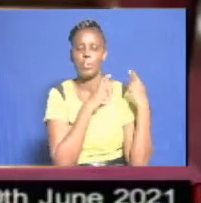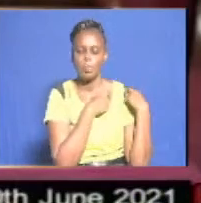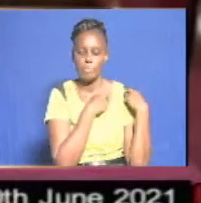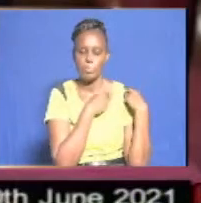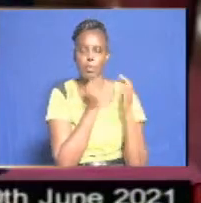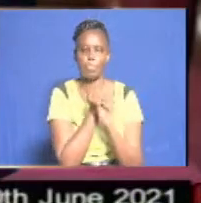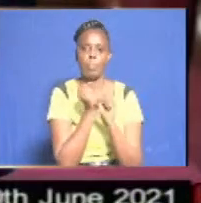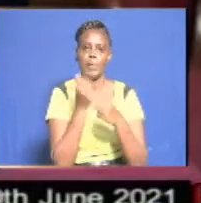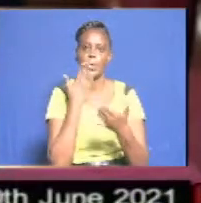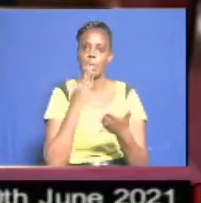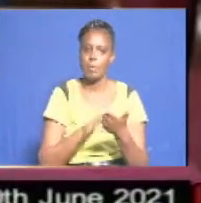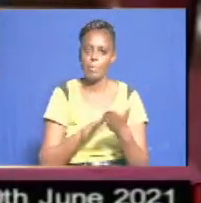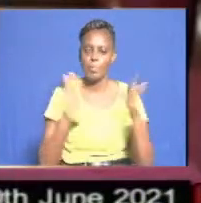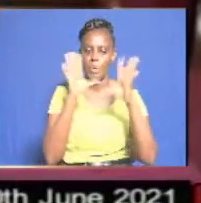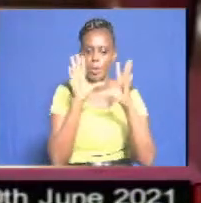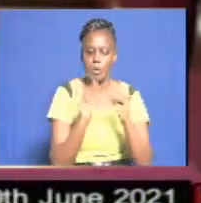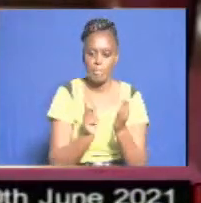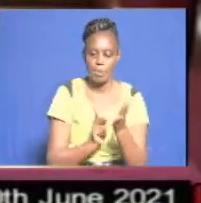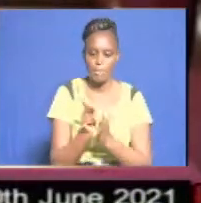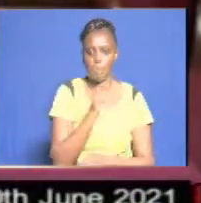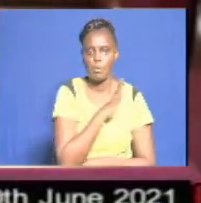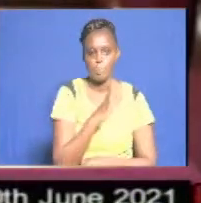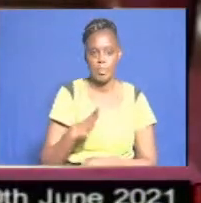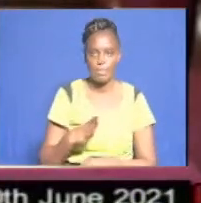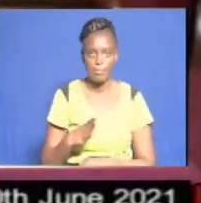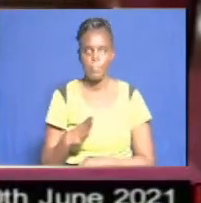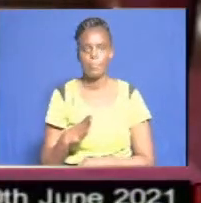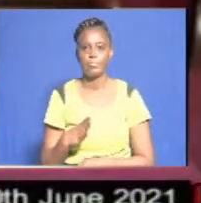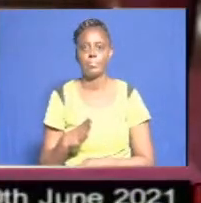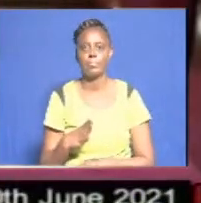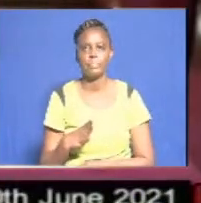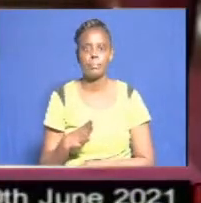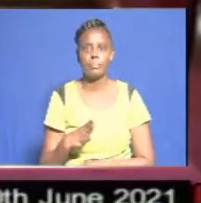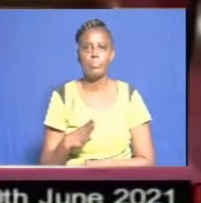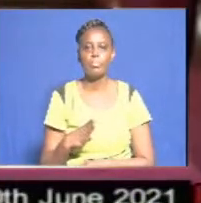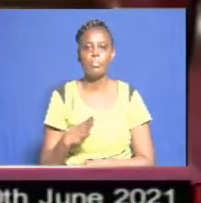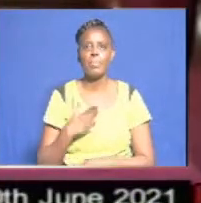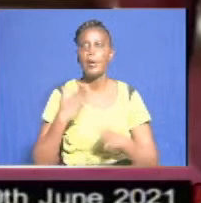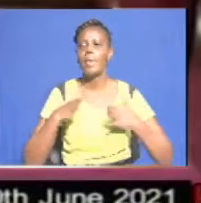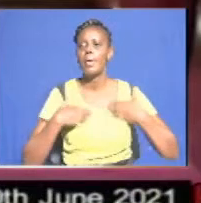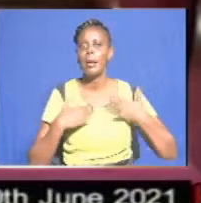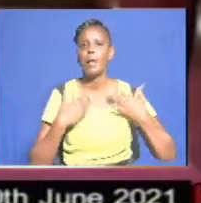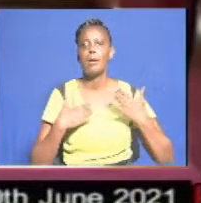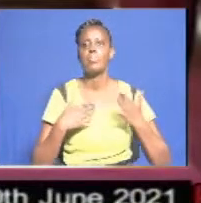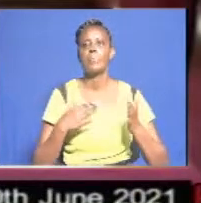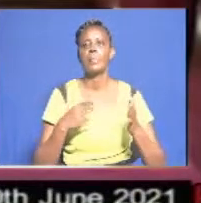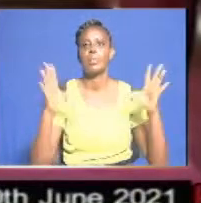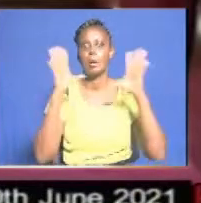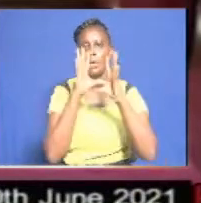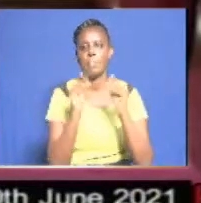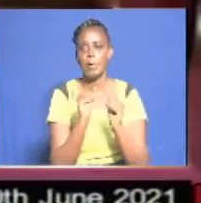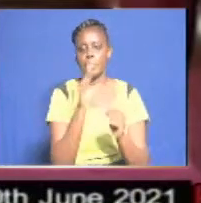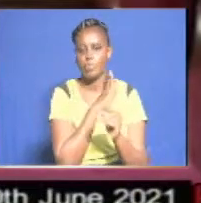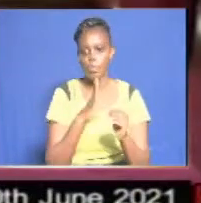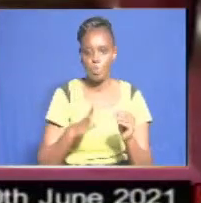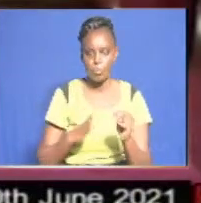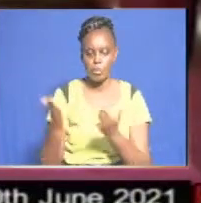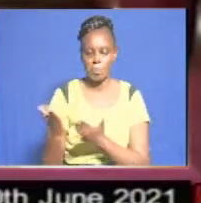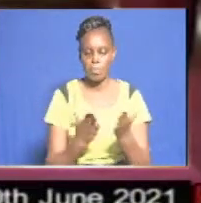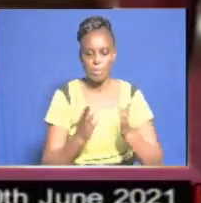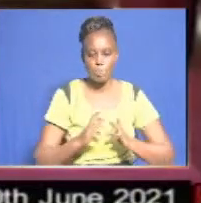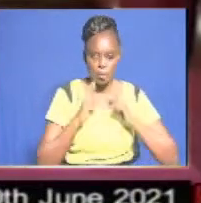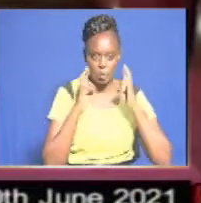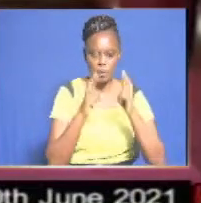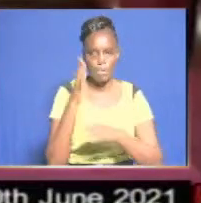make recommendations to the Budget and Appropriations Committee. Honorable Speaker, I'm delighted that Budget and Appropriations Committee has tabled its detailed report